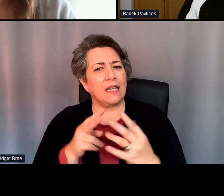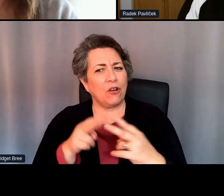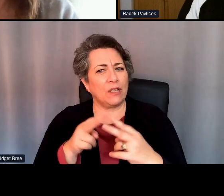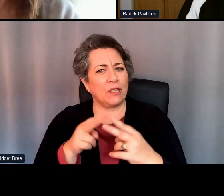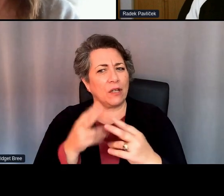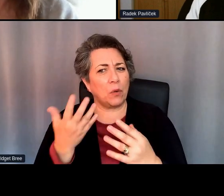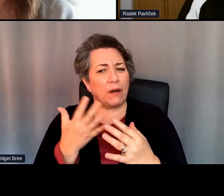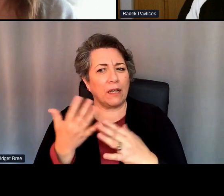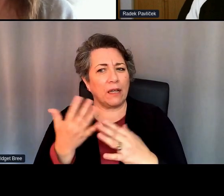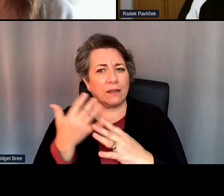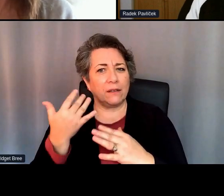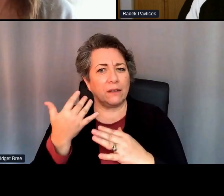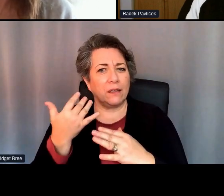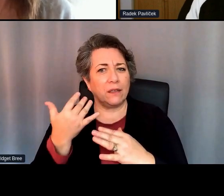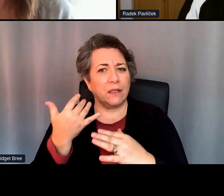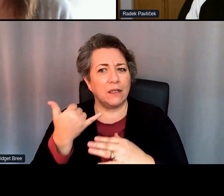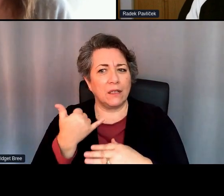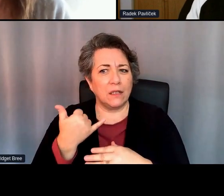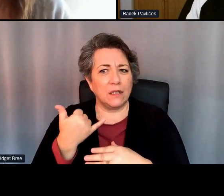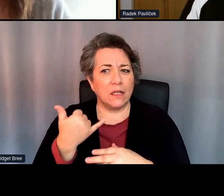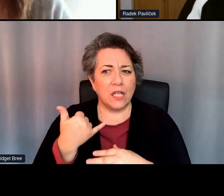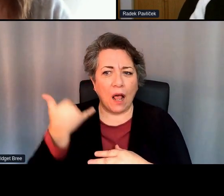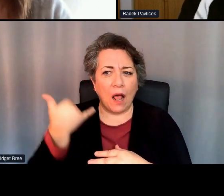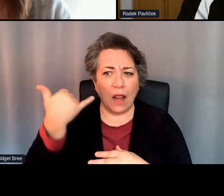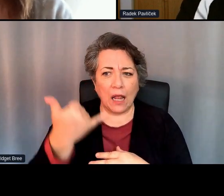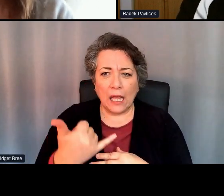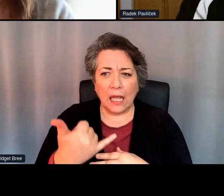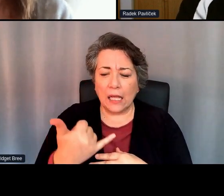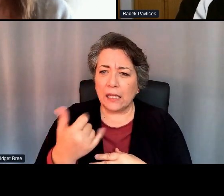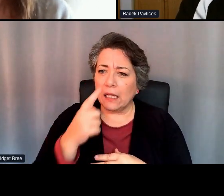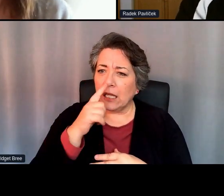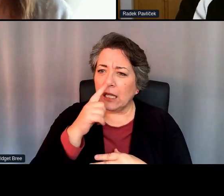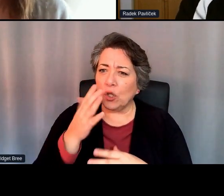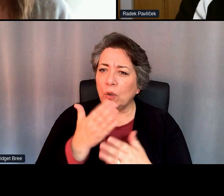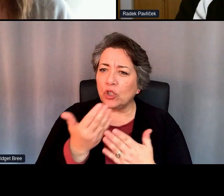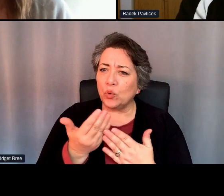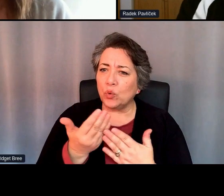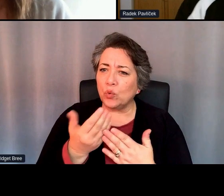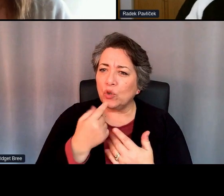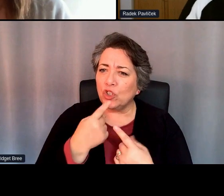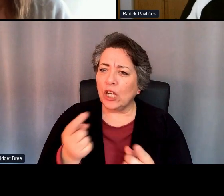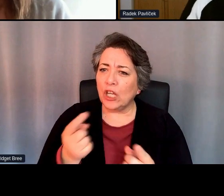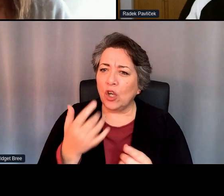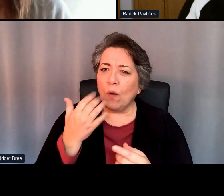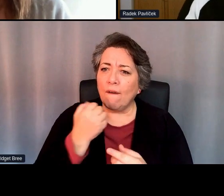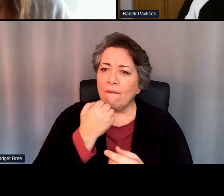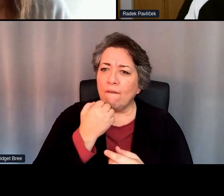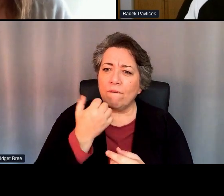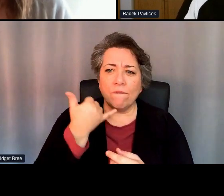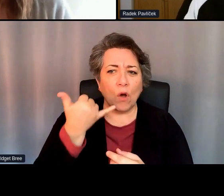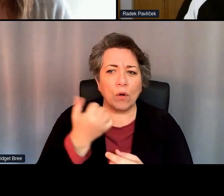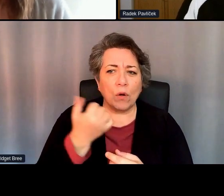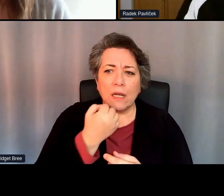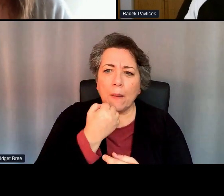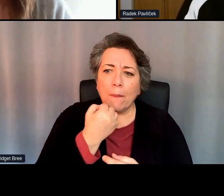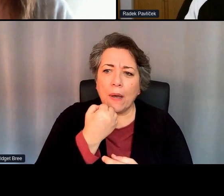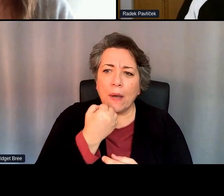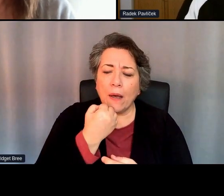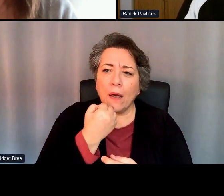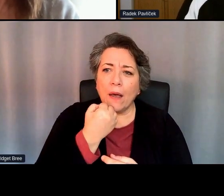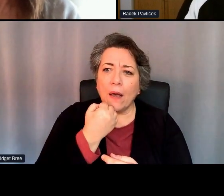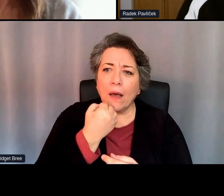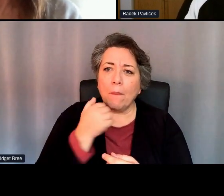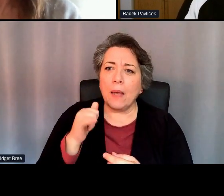know, Alberto, if you would like to share your phone number in the chat. So yeah. Absolutely. Yeah. Right away. So if you